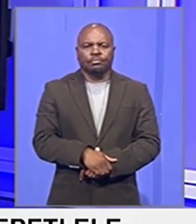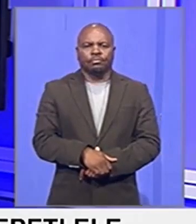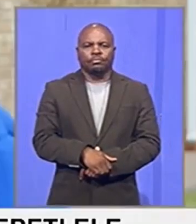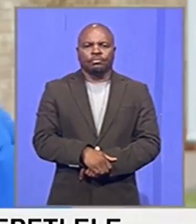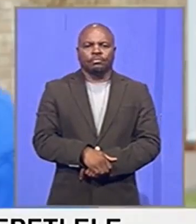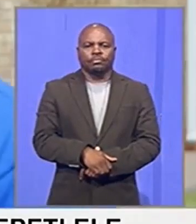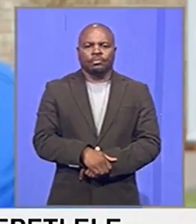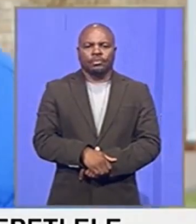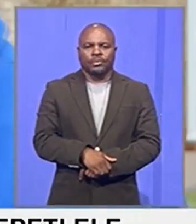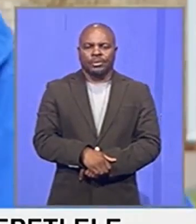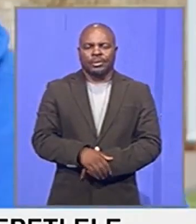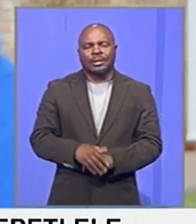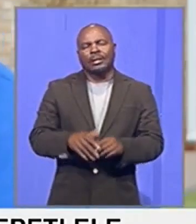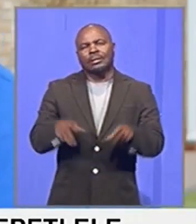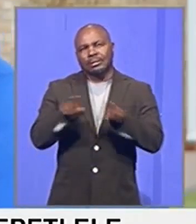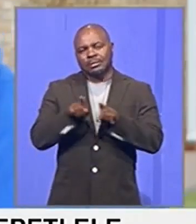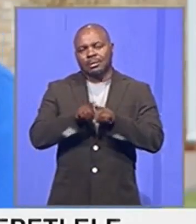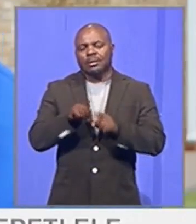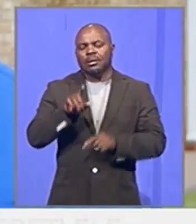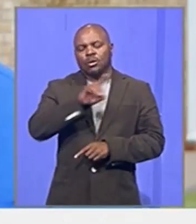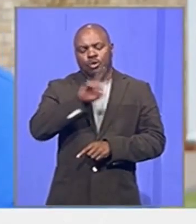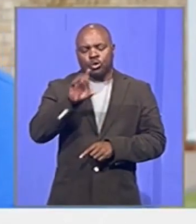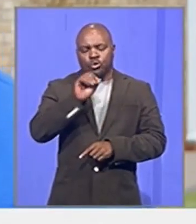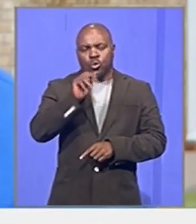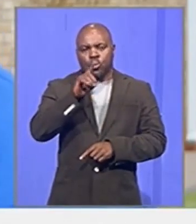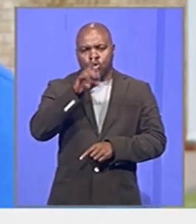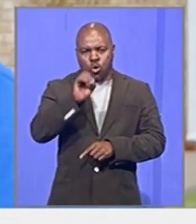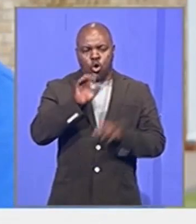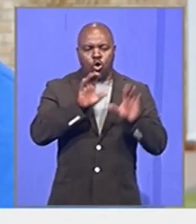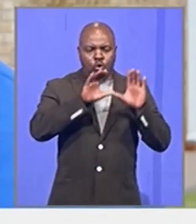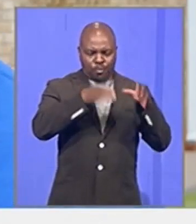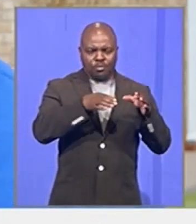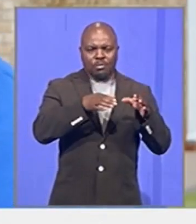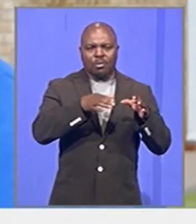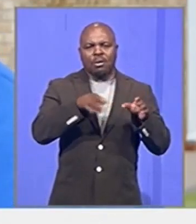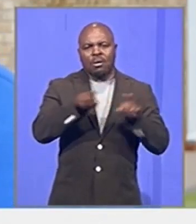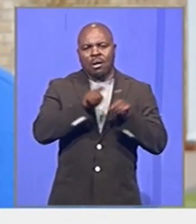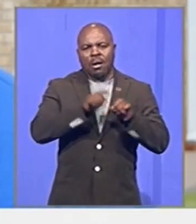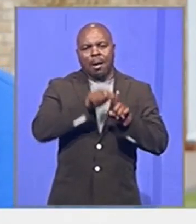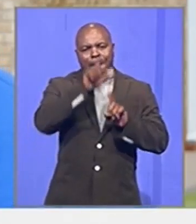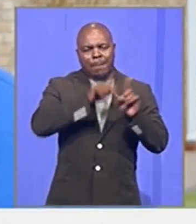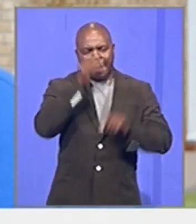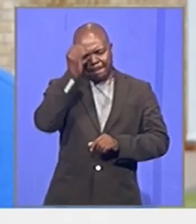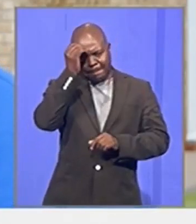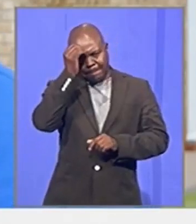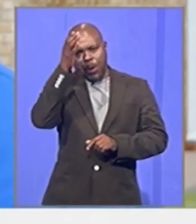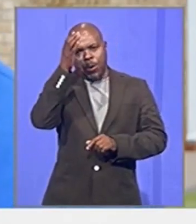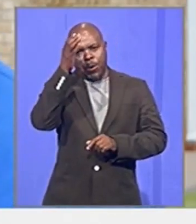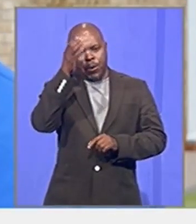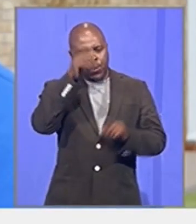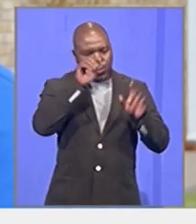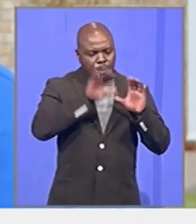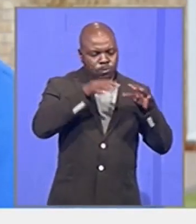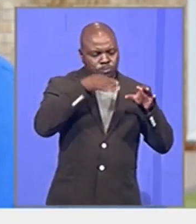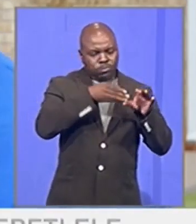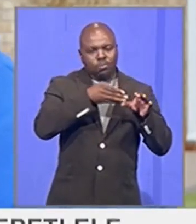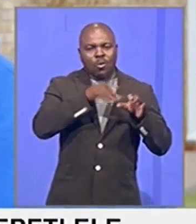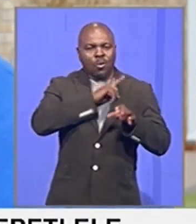It must be similar to the Zonda Commission. You know, there must be somebody that is competent in running this thing because there's so